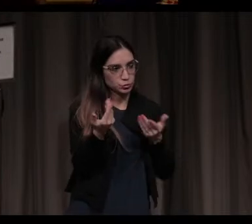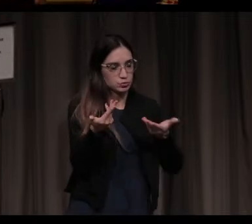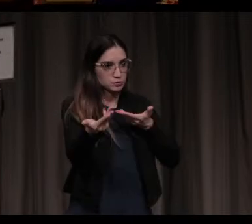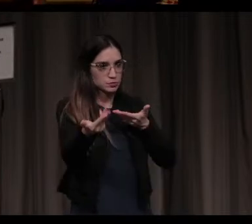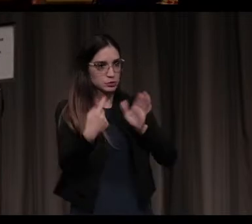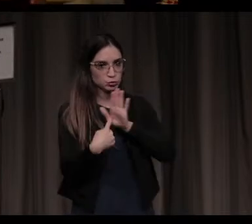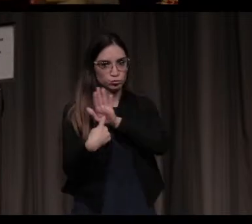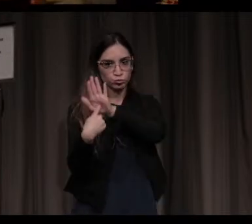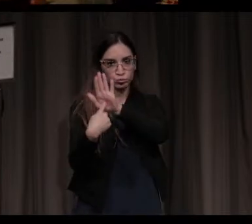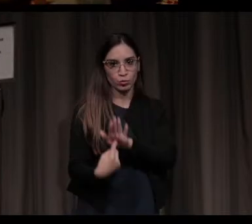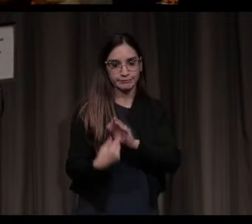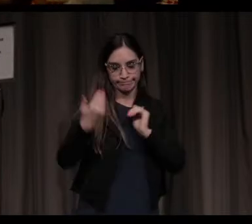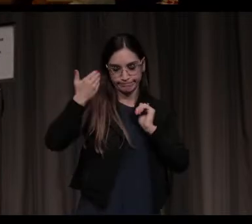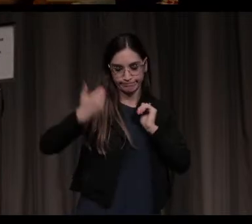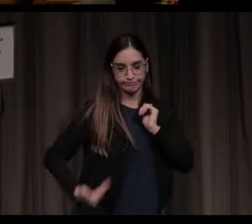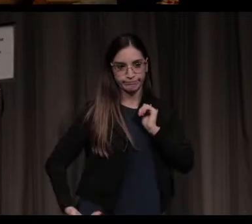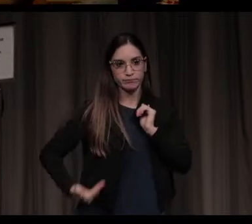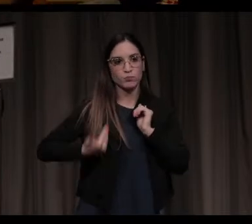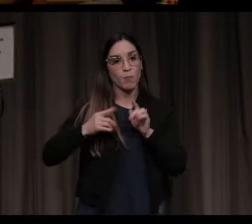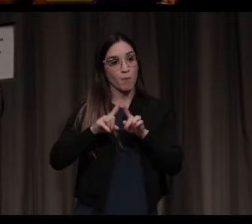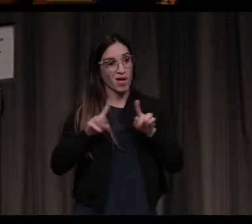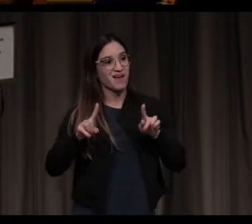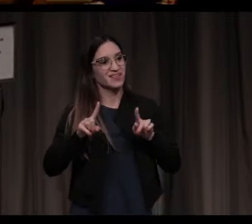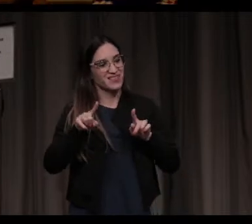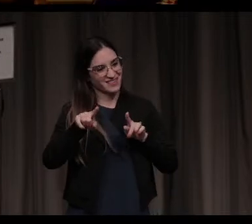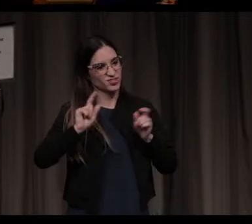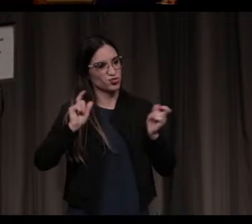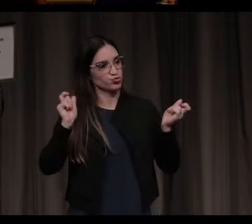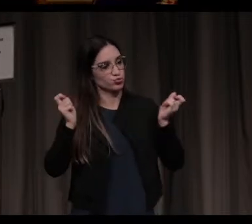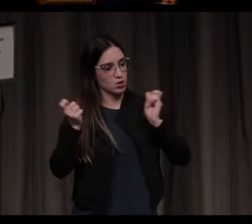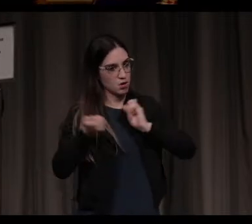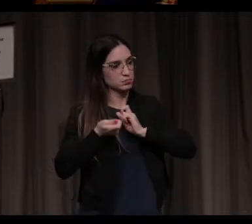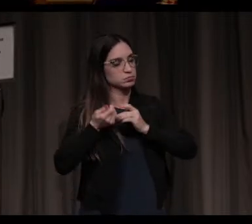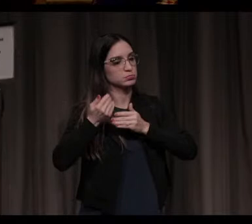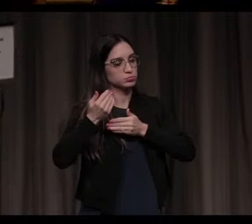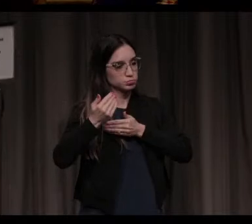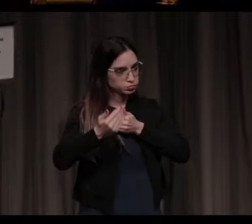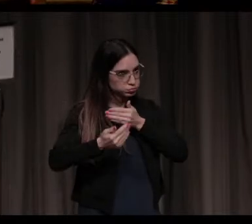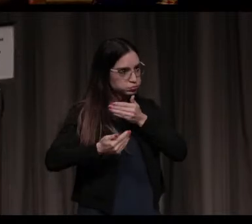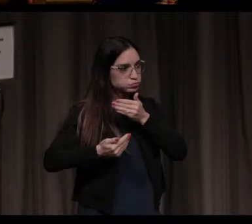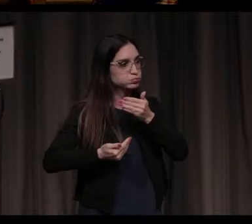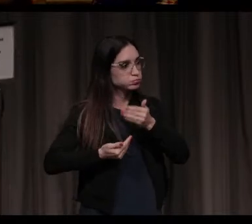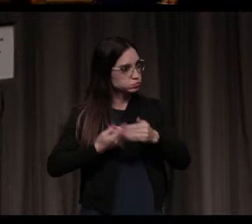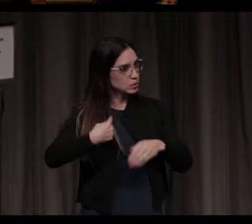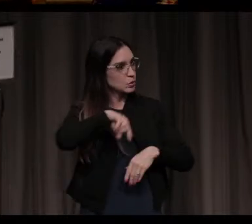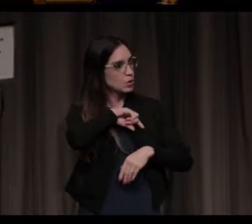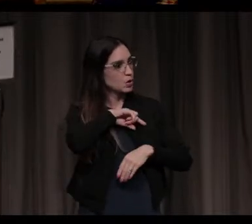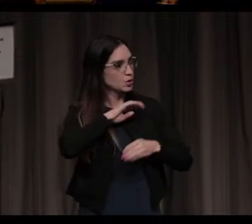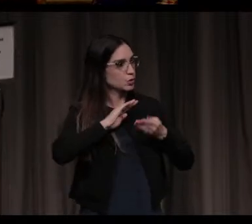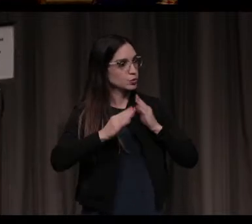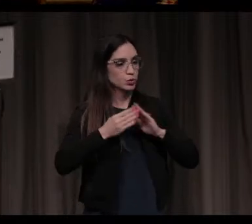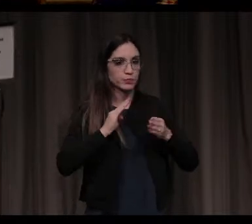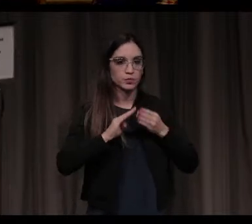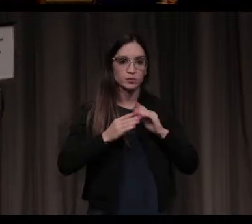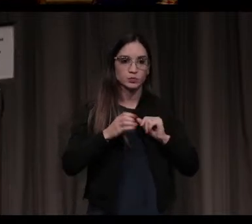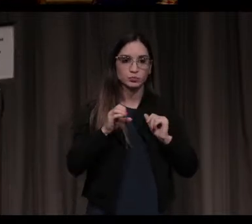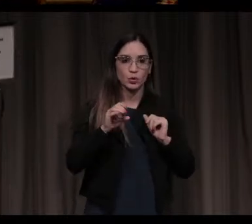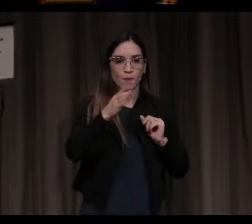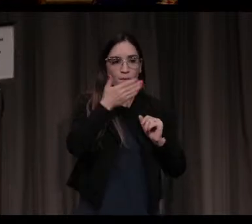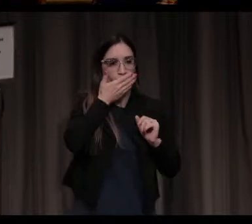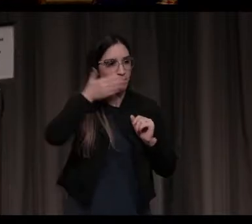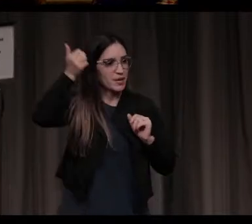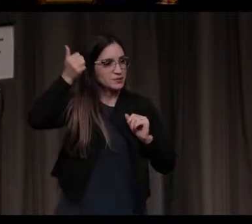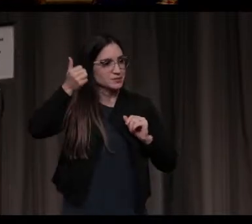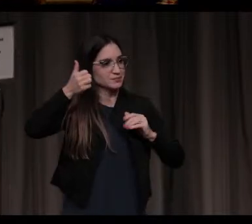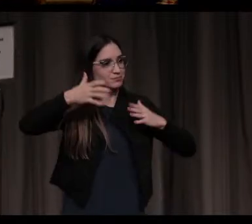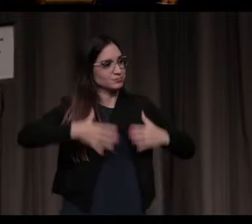fun how that's been, you know, progressing and innovated in our communities today because everybody gets their best dresses made for ceremony when they're going